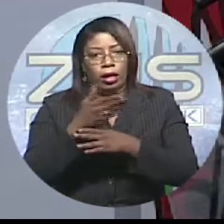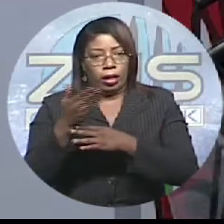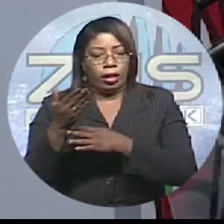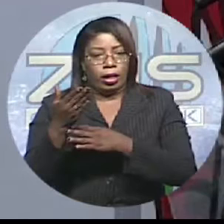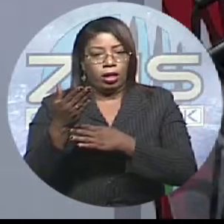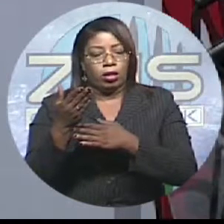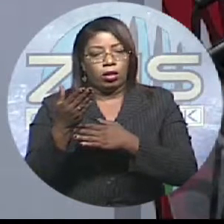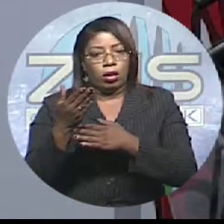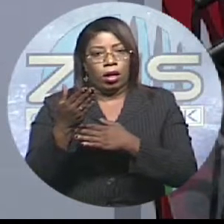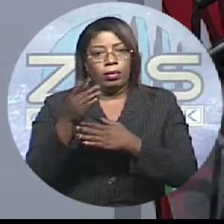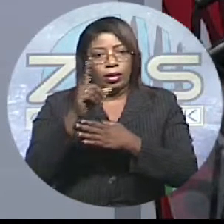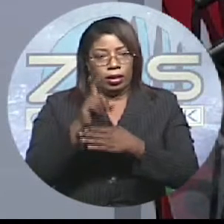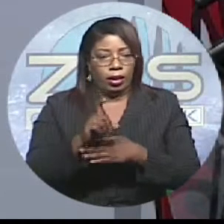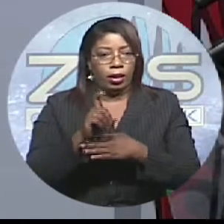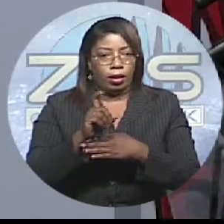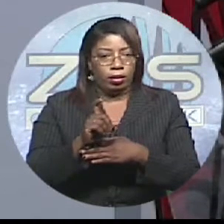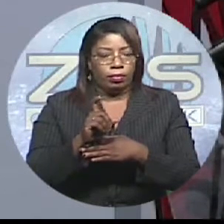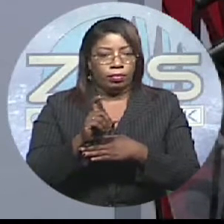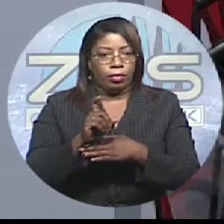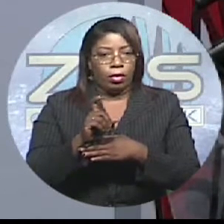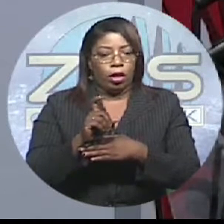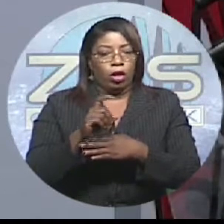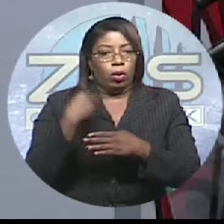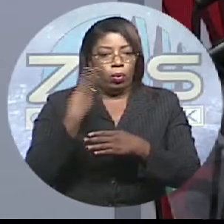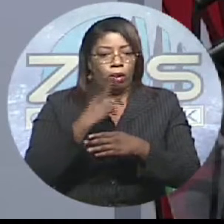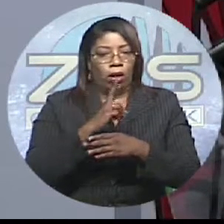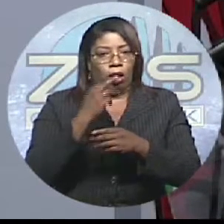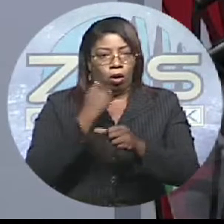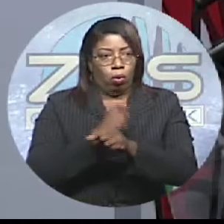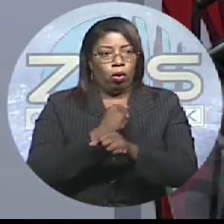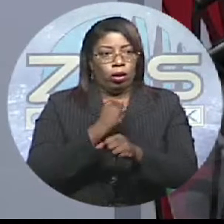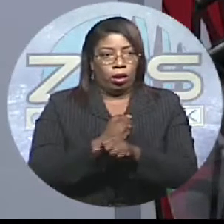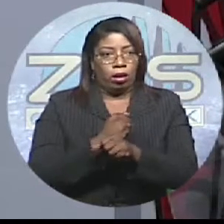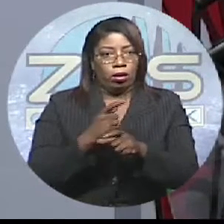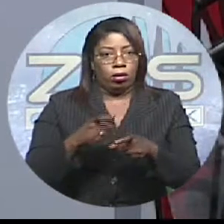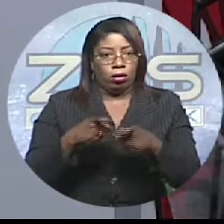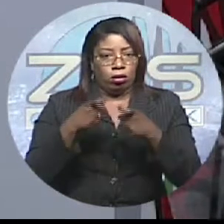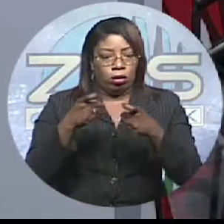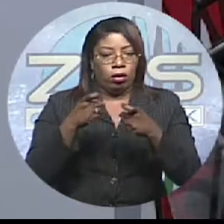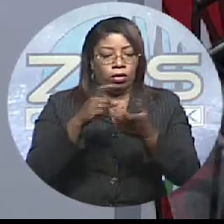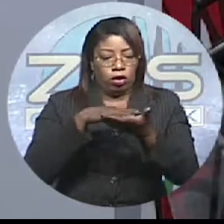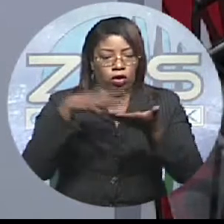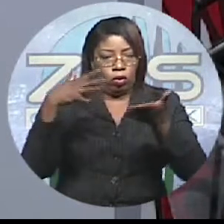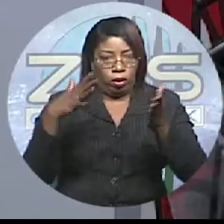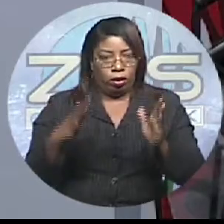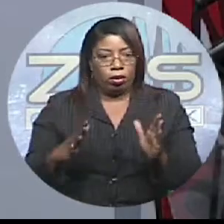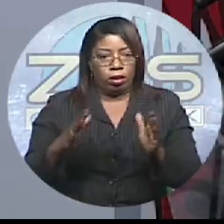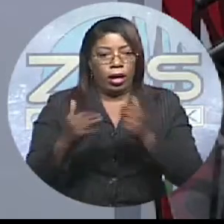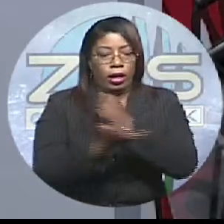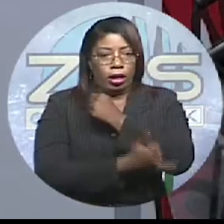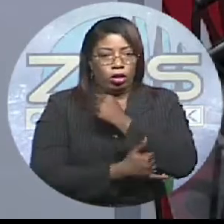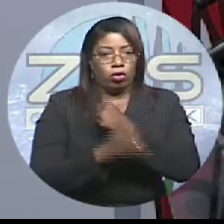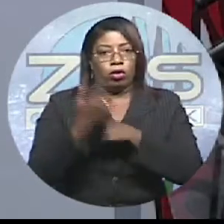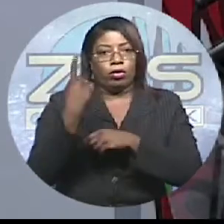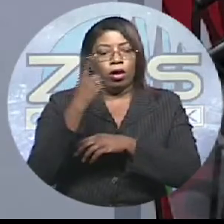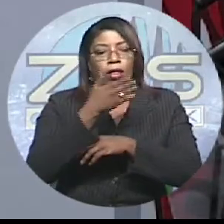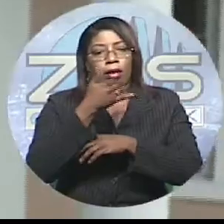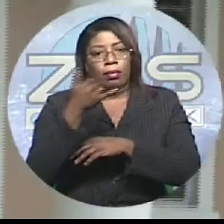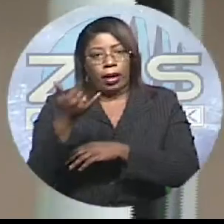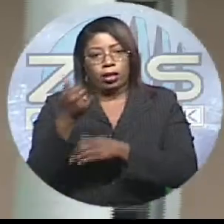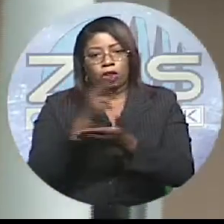efficiencies. We are truly working to provide our students and our country with the best university